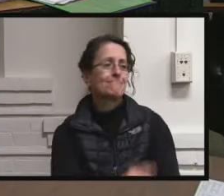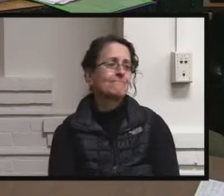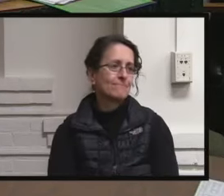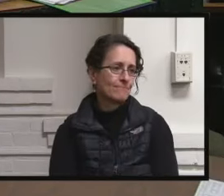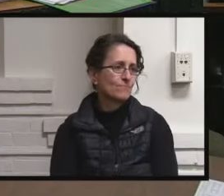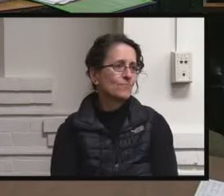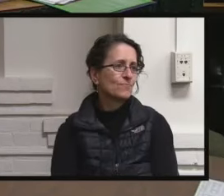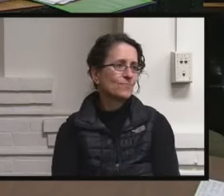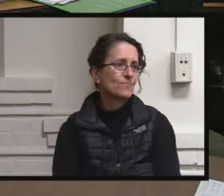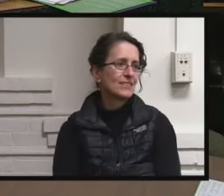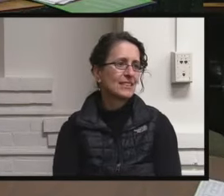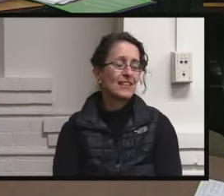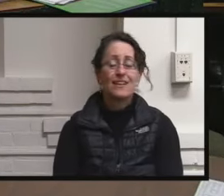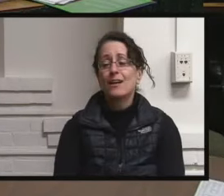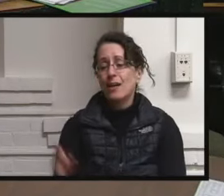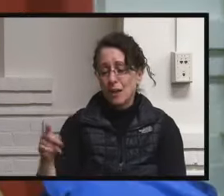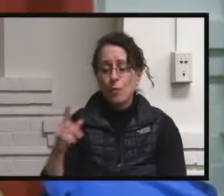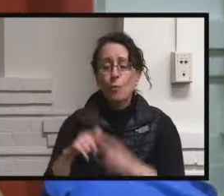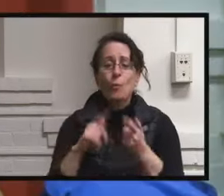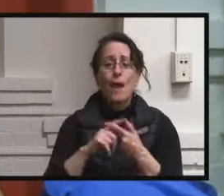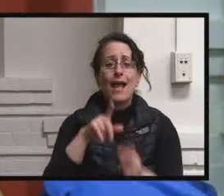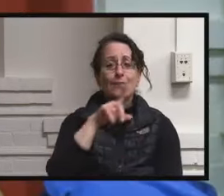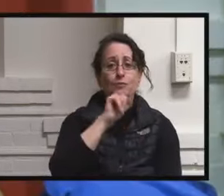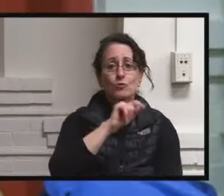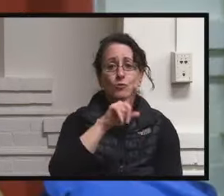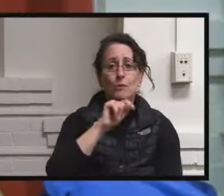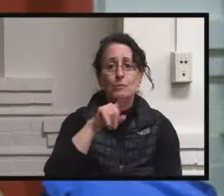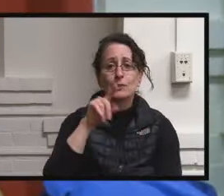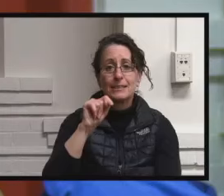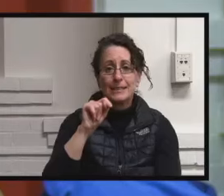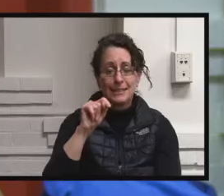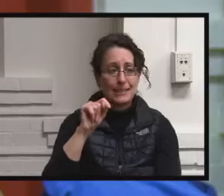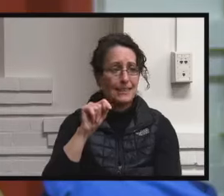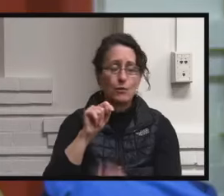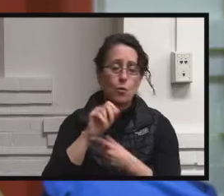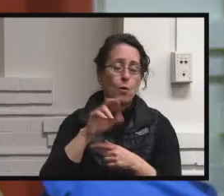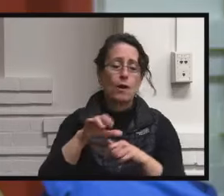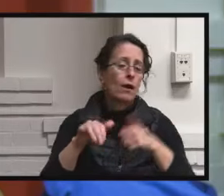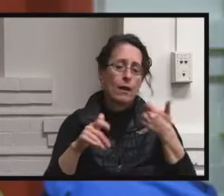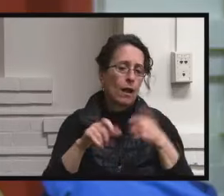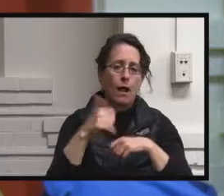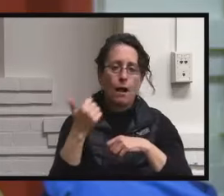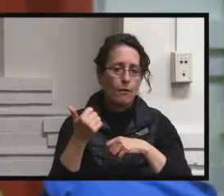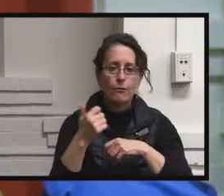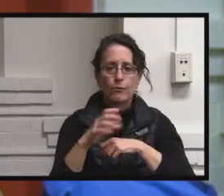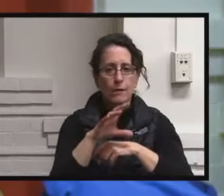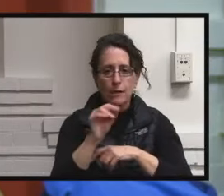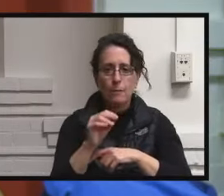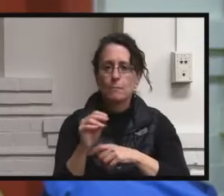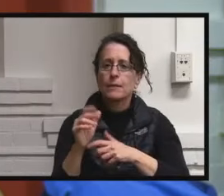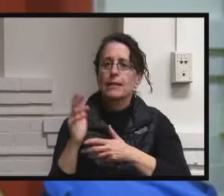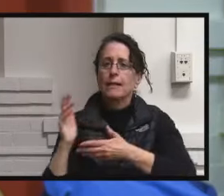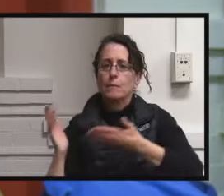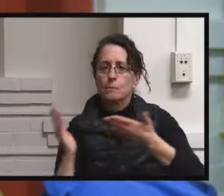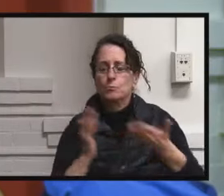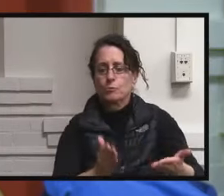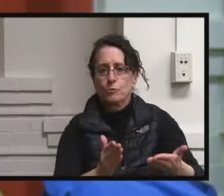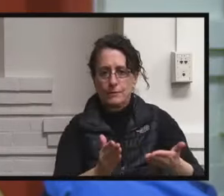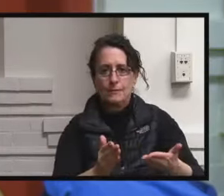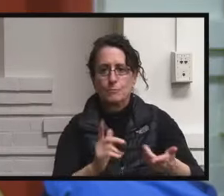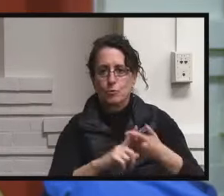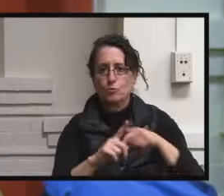fee we pay to Triple T when we bring those, that or to whomever. That's correct. But they're not